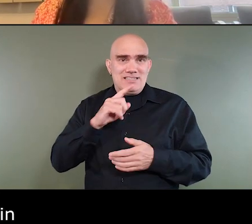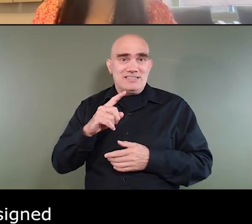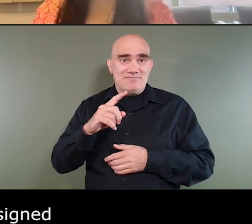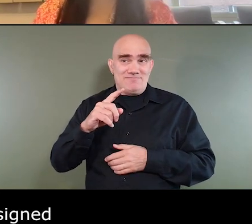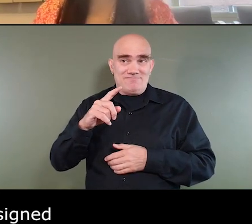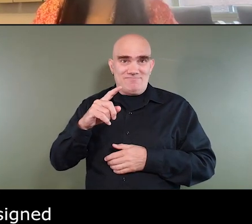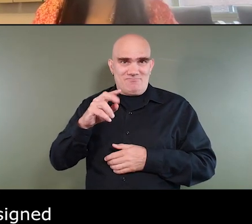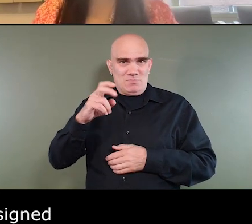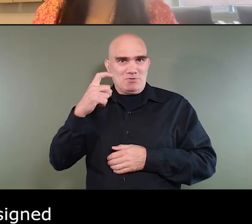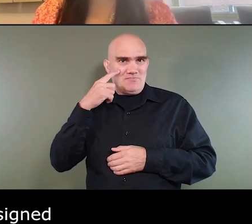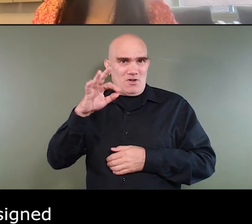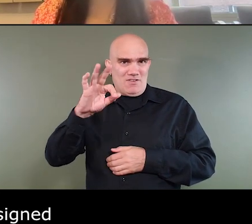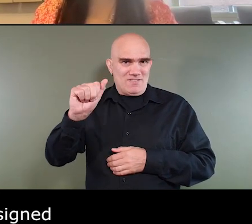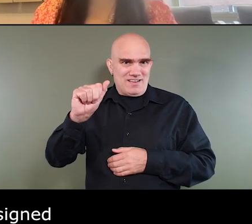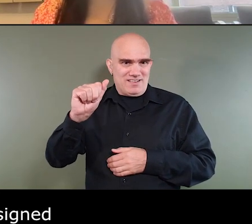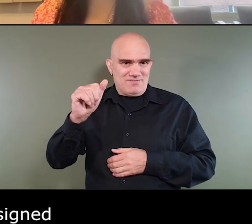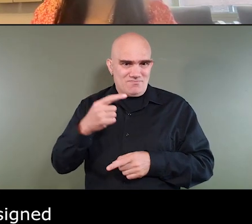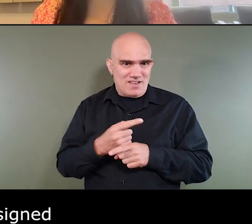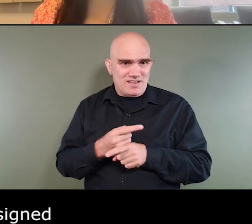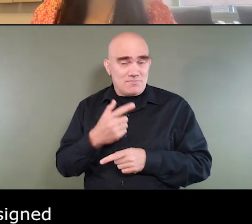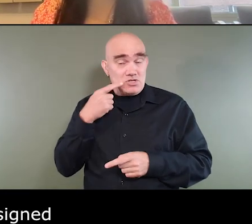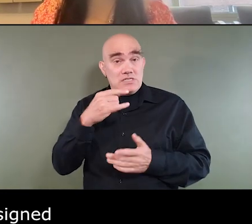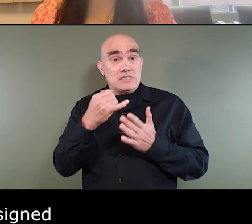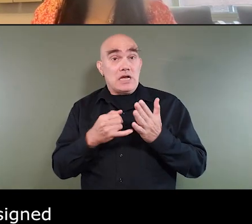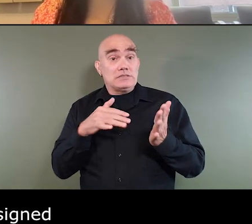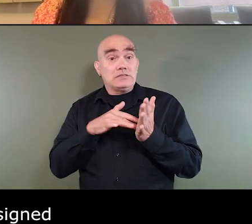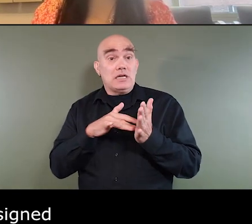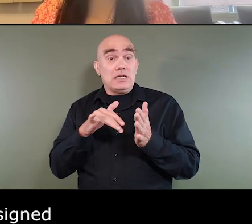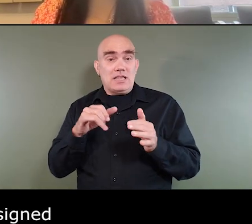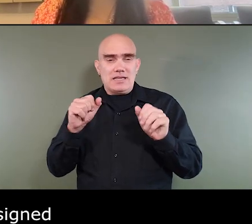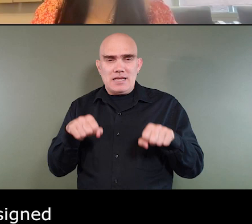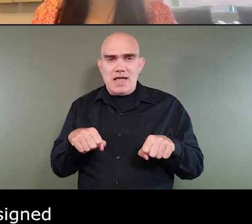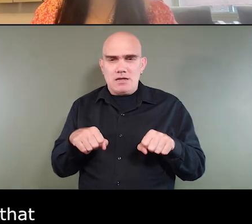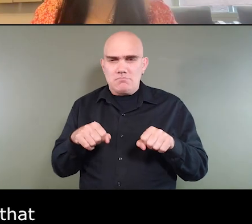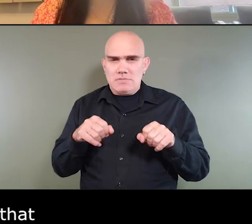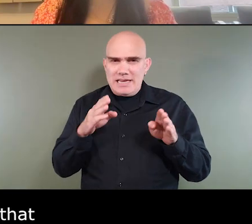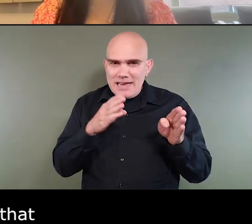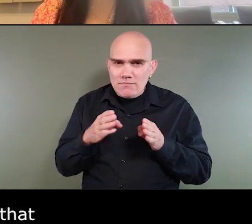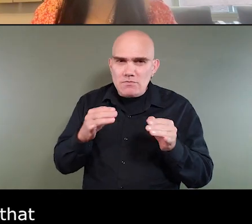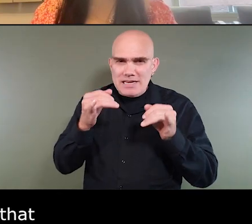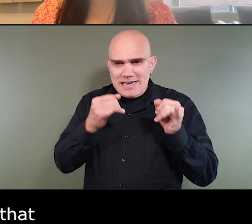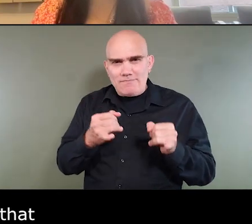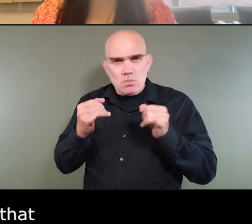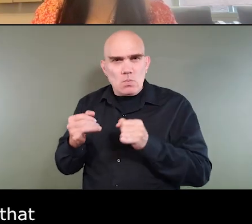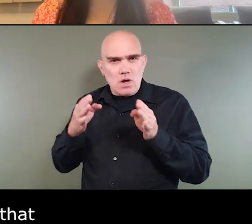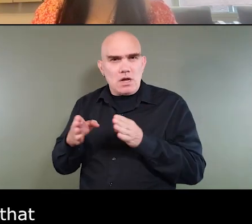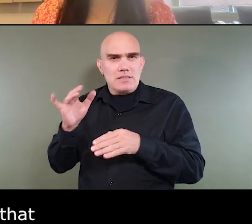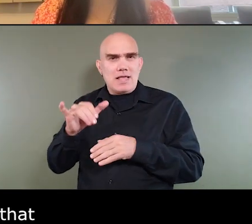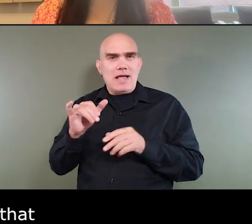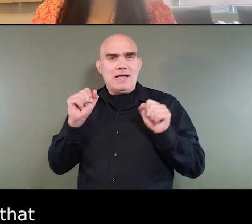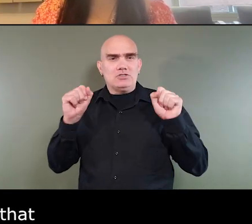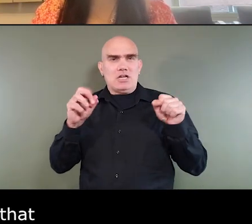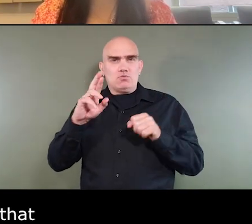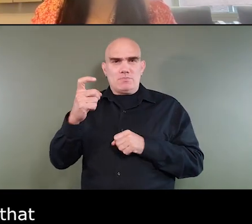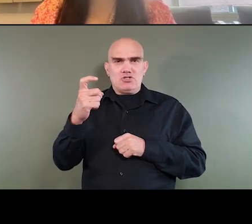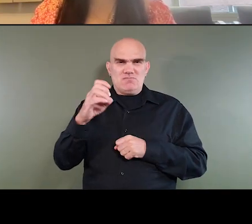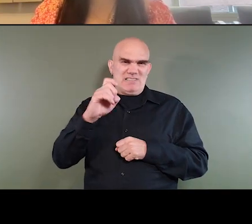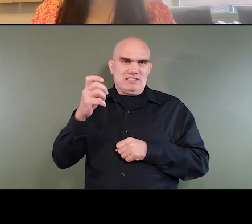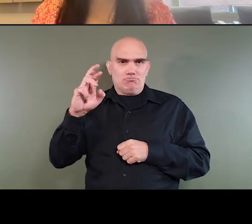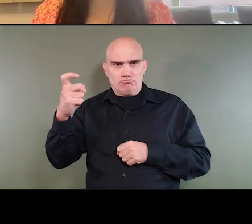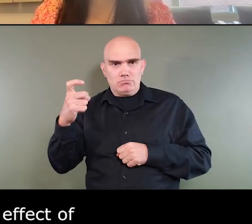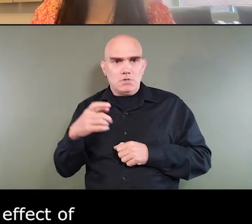ataxia, right? Because she's designed this study that is able to individualize an exercise